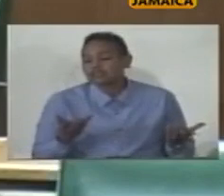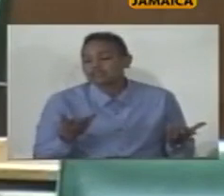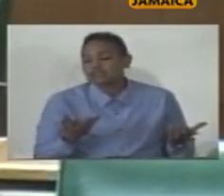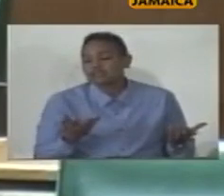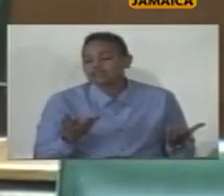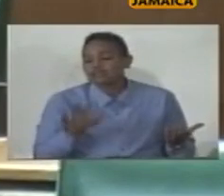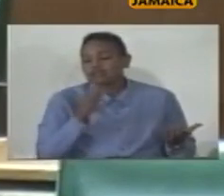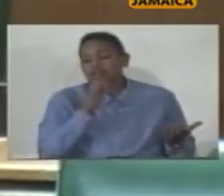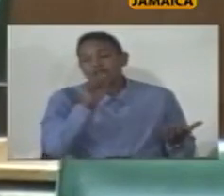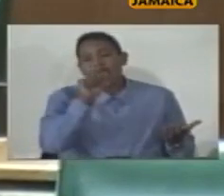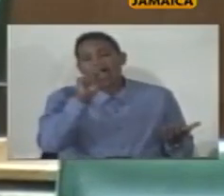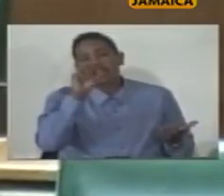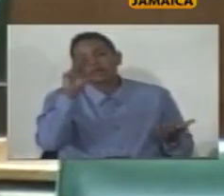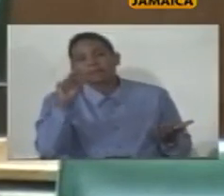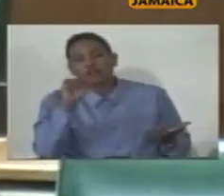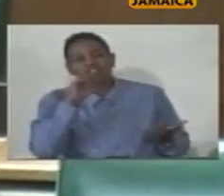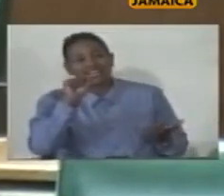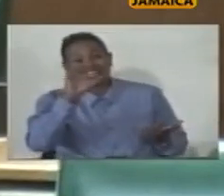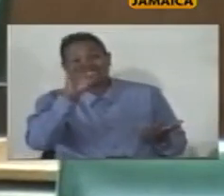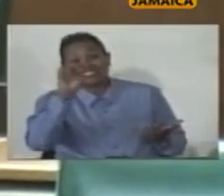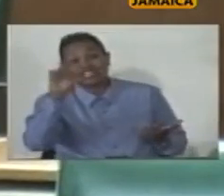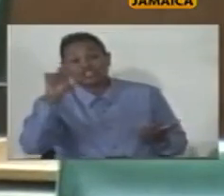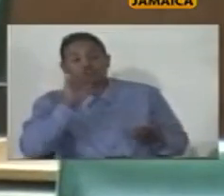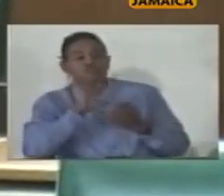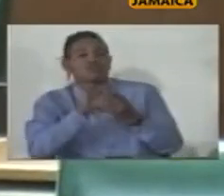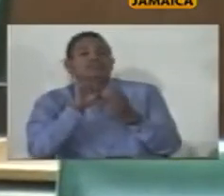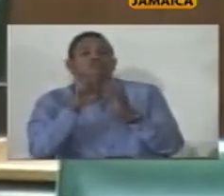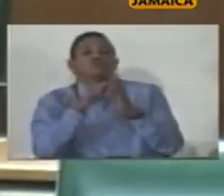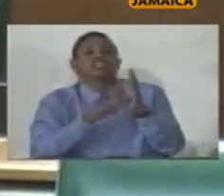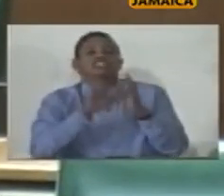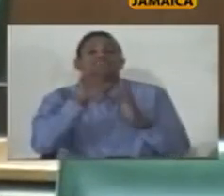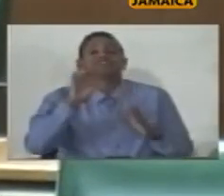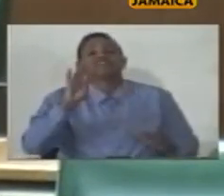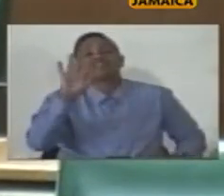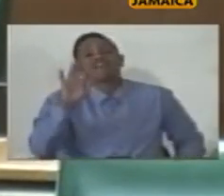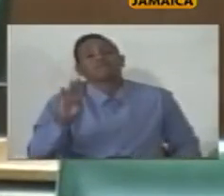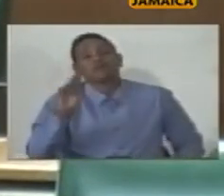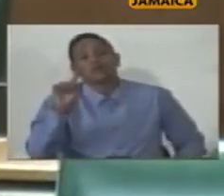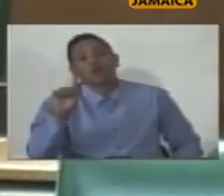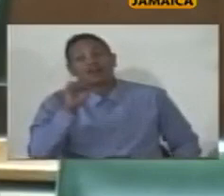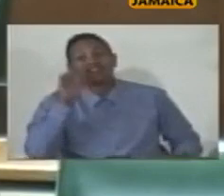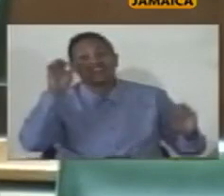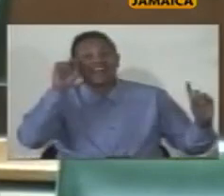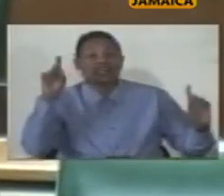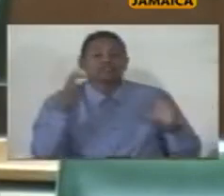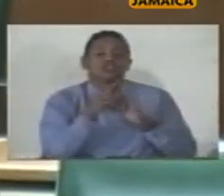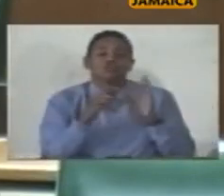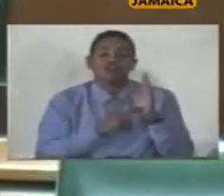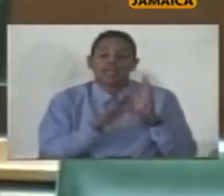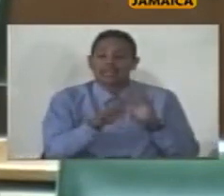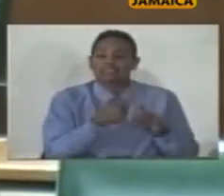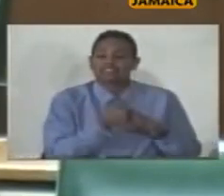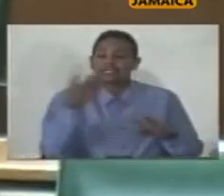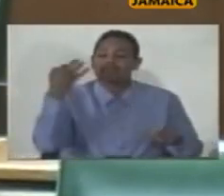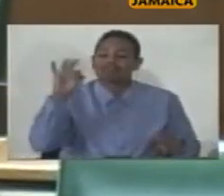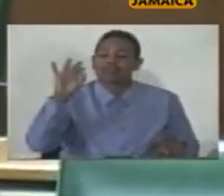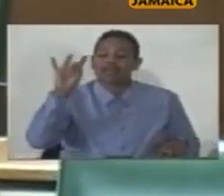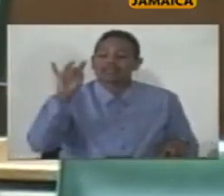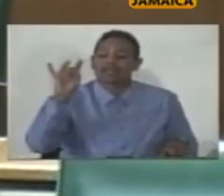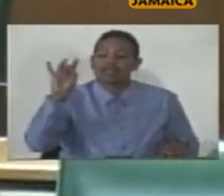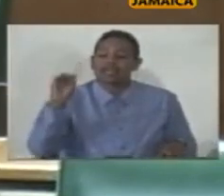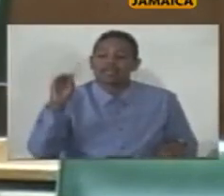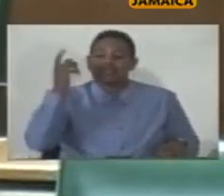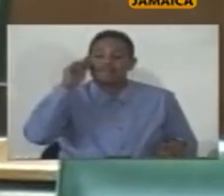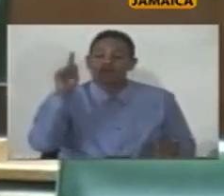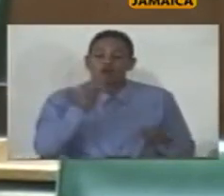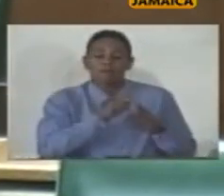censured according to regulations 57.5b1 of the Education Regulations 1980 for